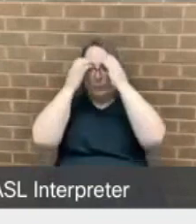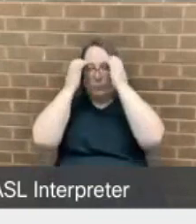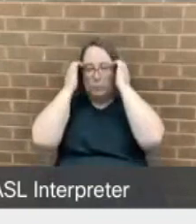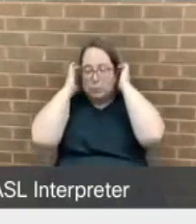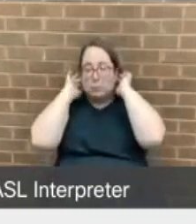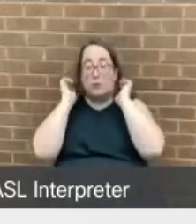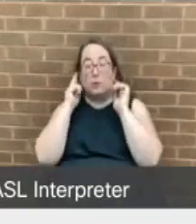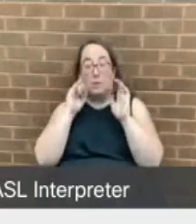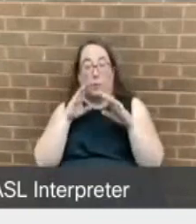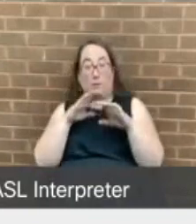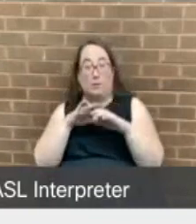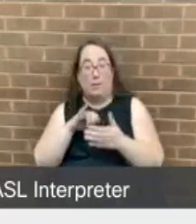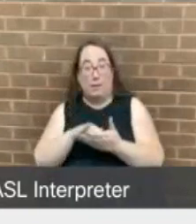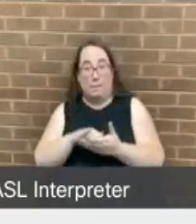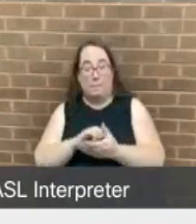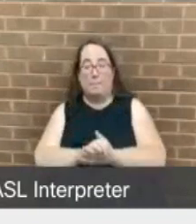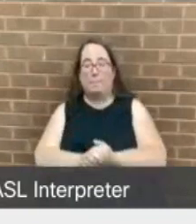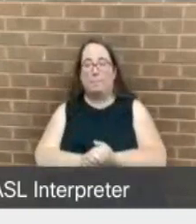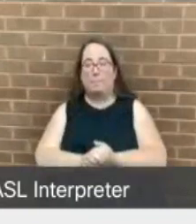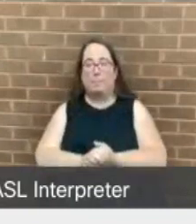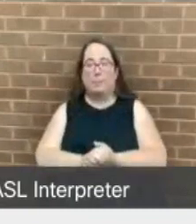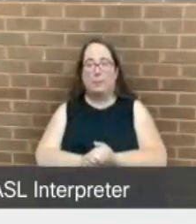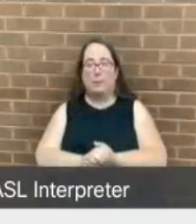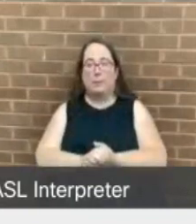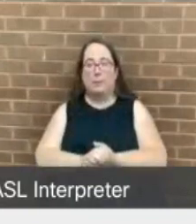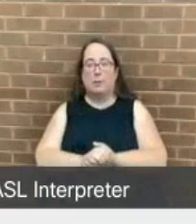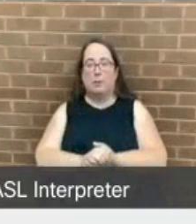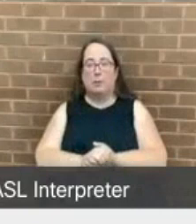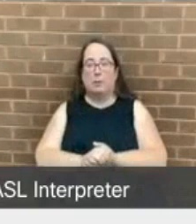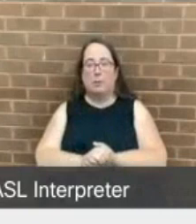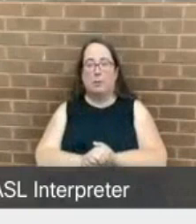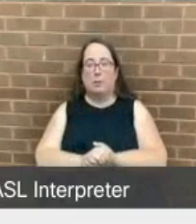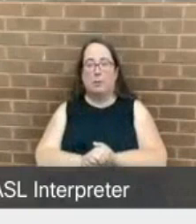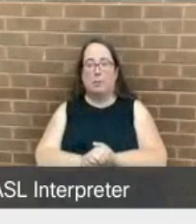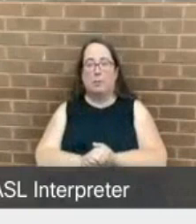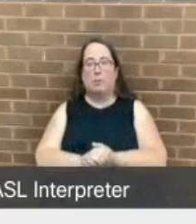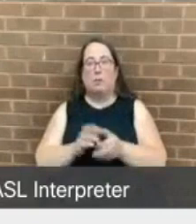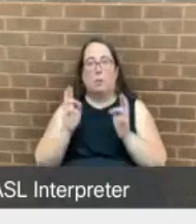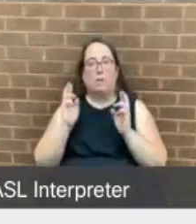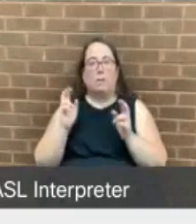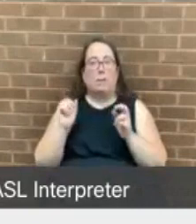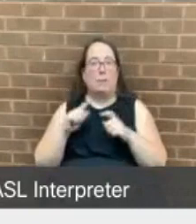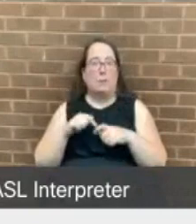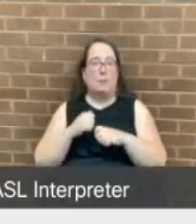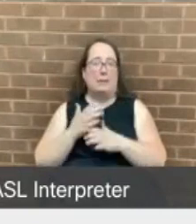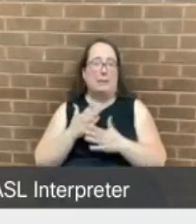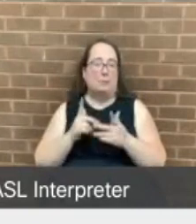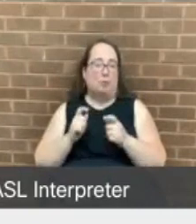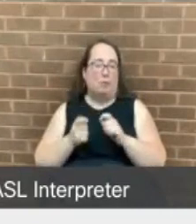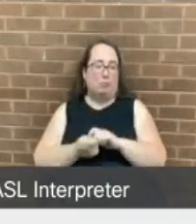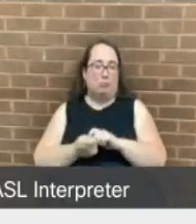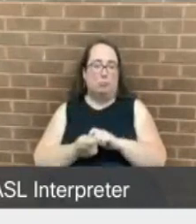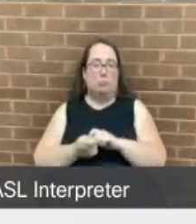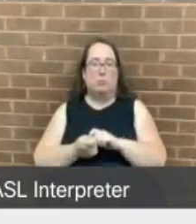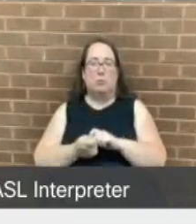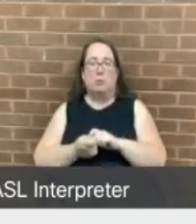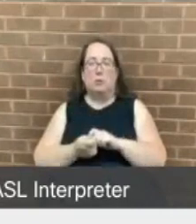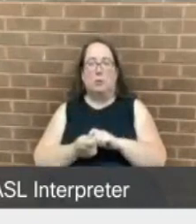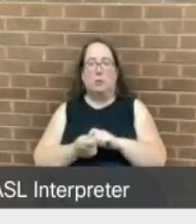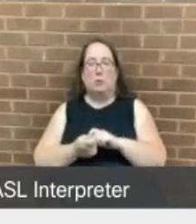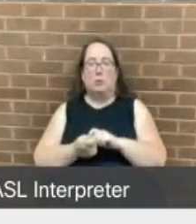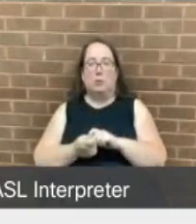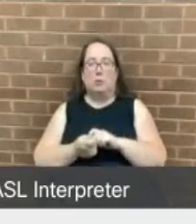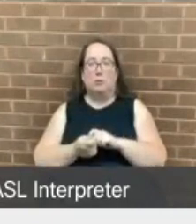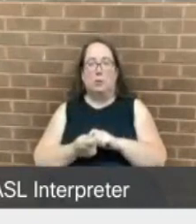that and hopefully we'll be able to make some changes there. But as you